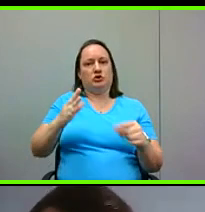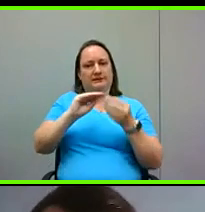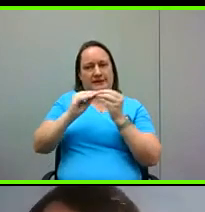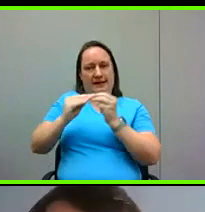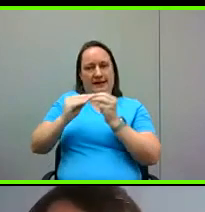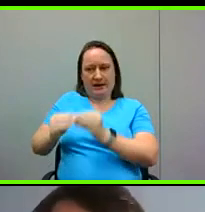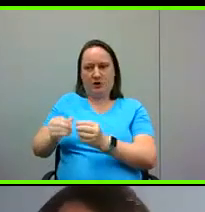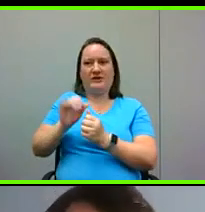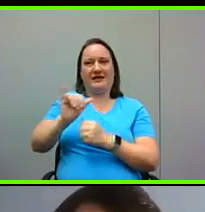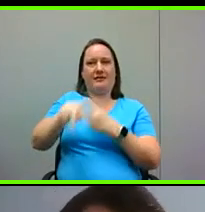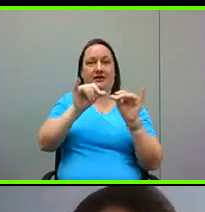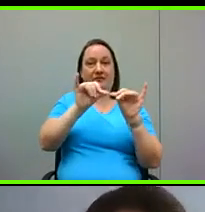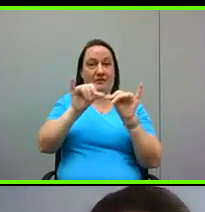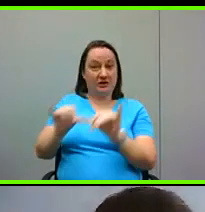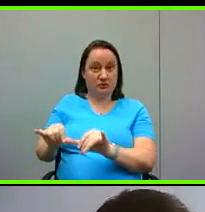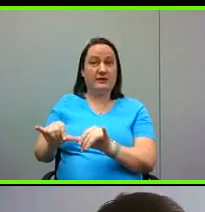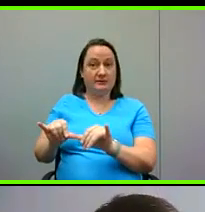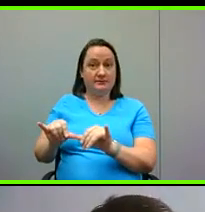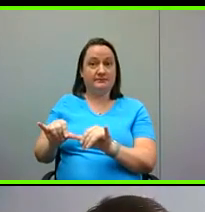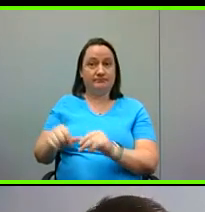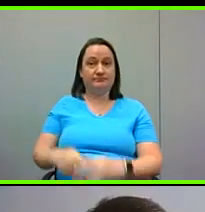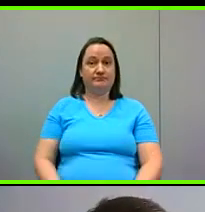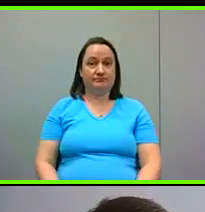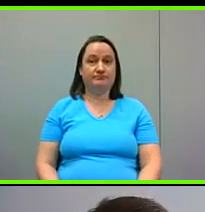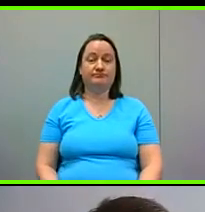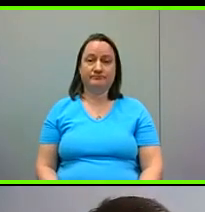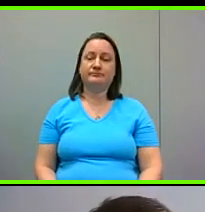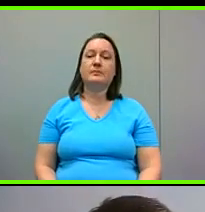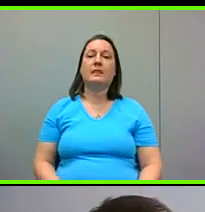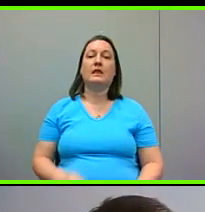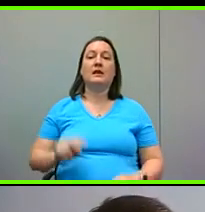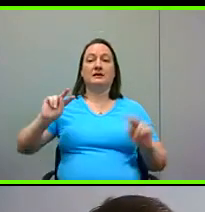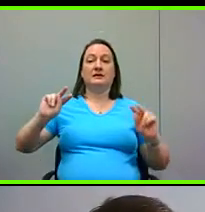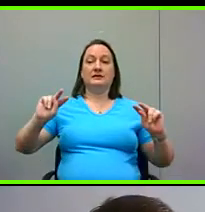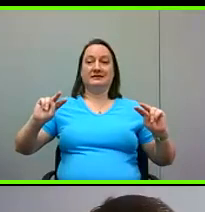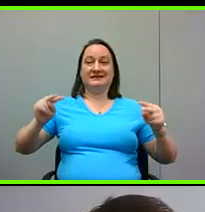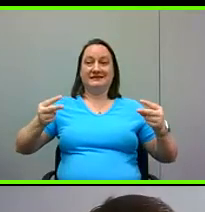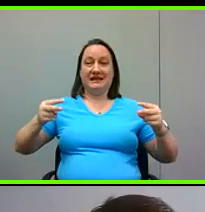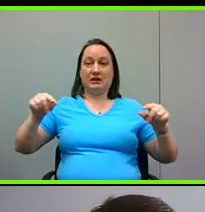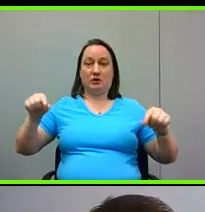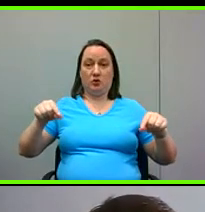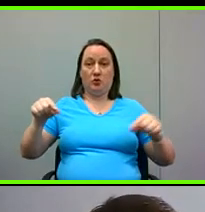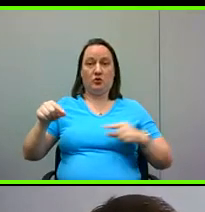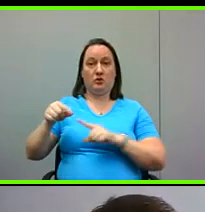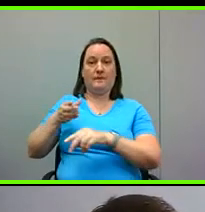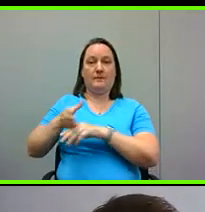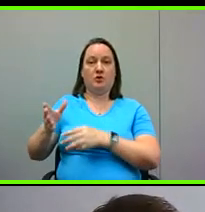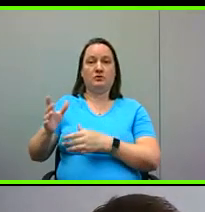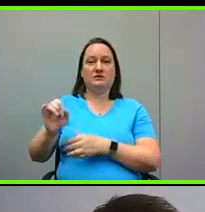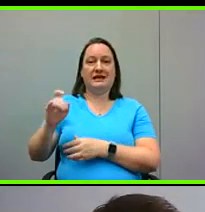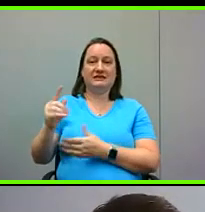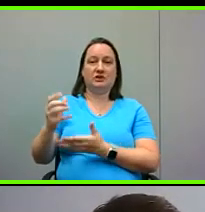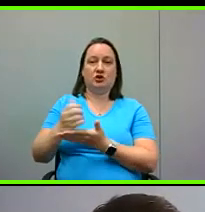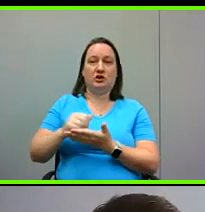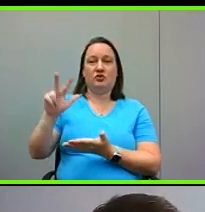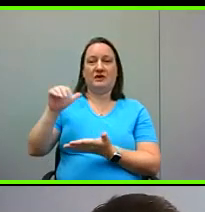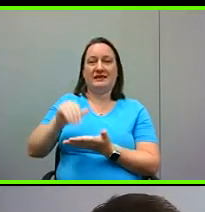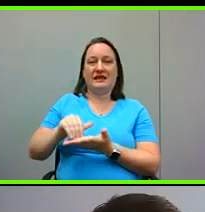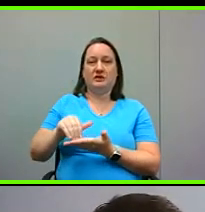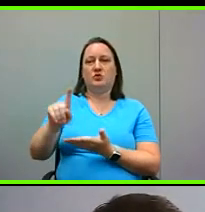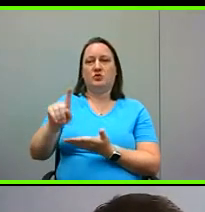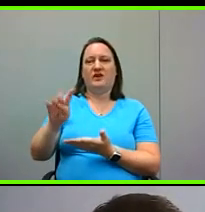for now over a year or so. Our second quarter post-exit earnings are $3,104, and that's pretty steady.